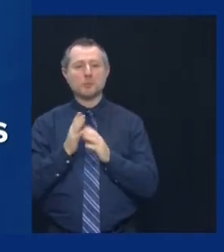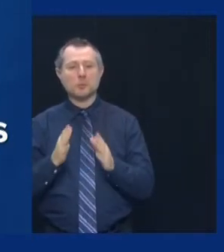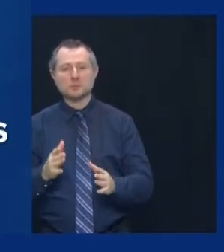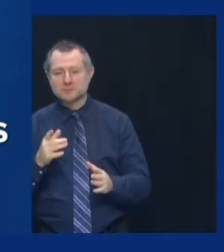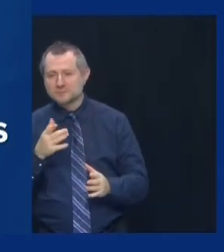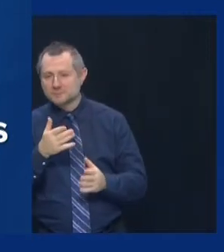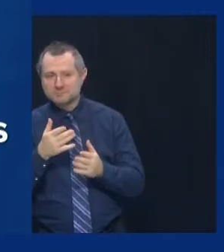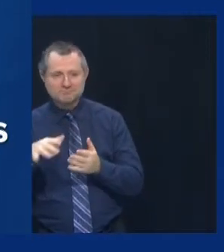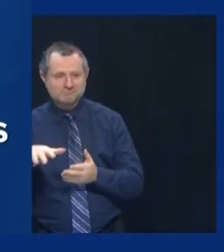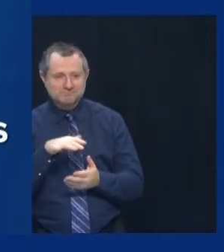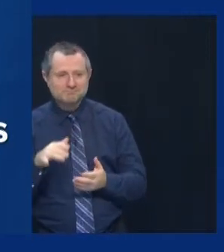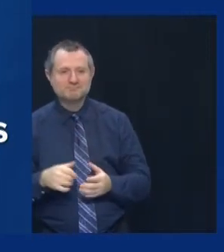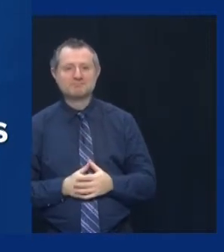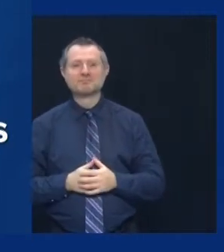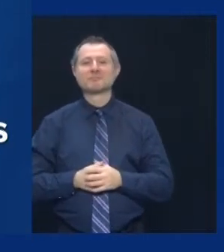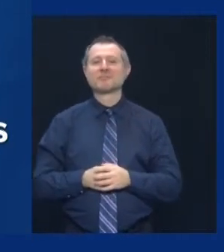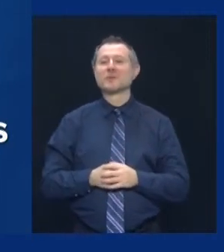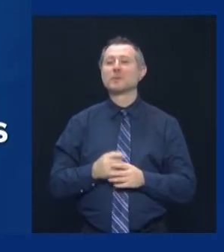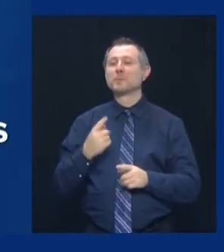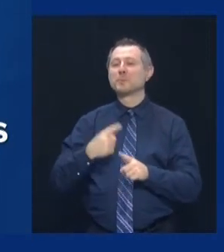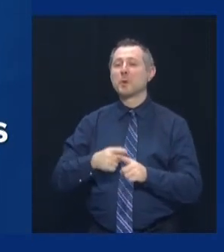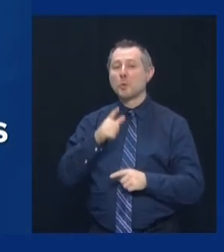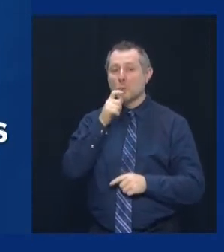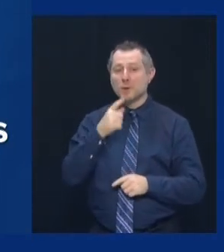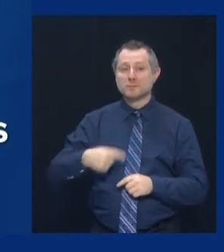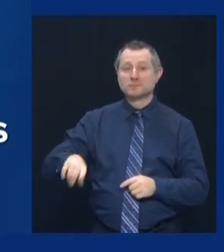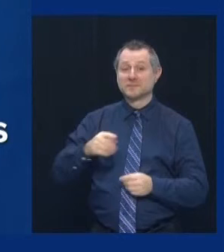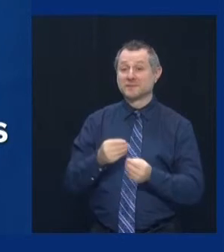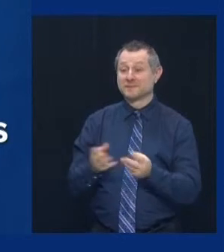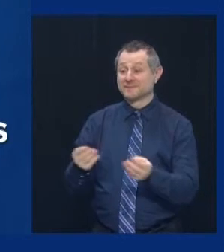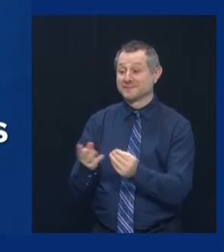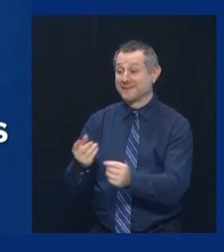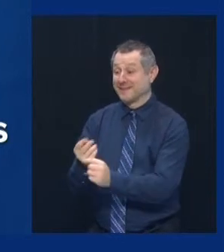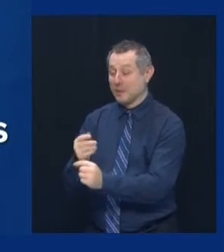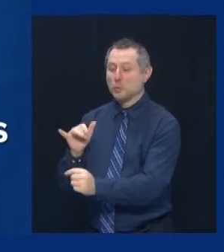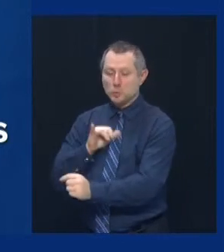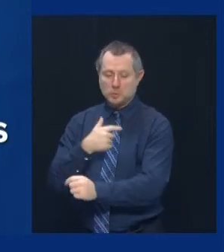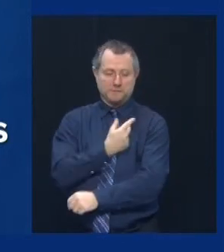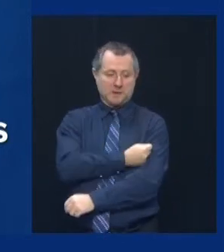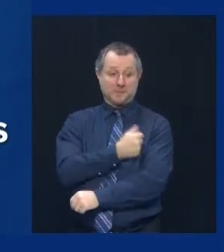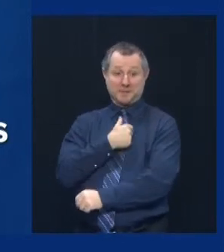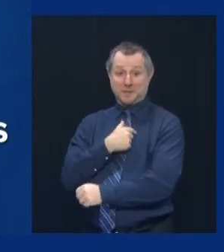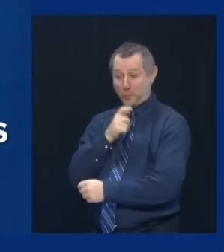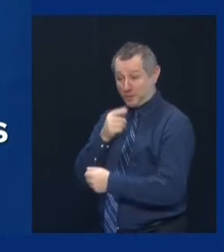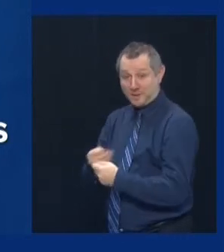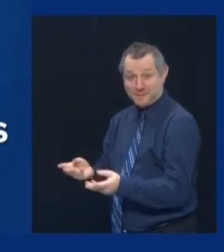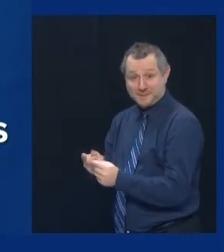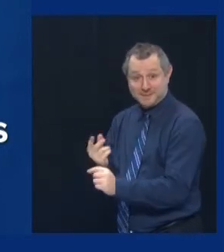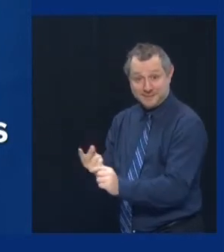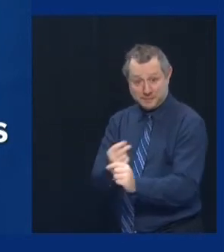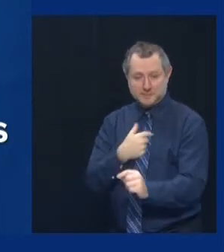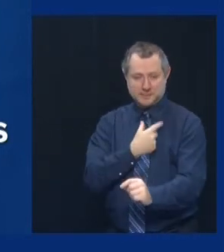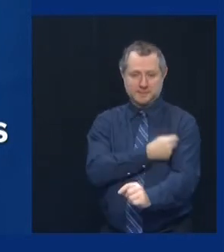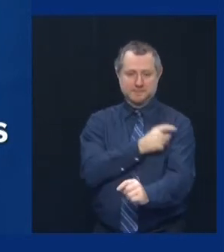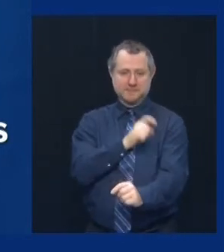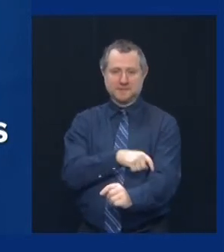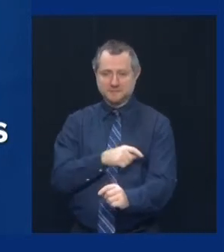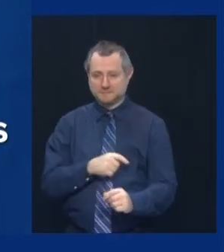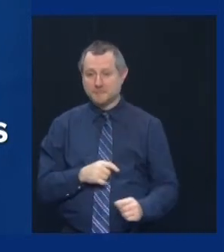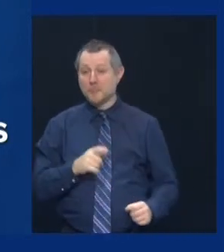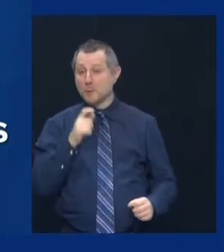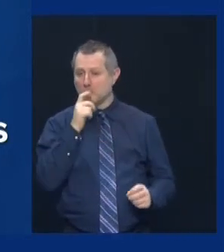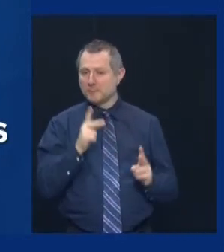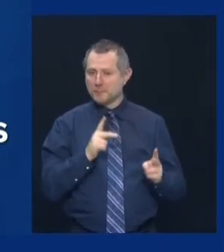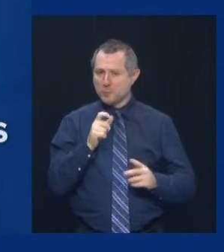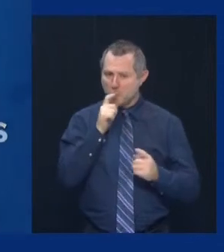again, including those administering the COVID-19 tests. We have now a whole group of people who are interfacing